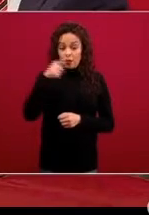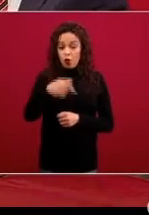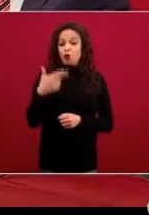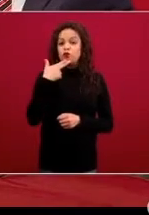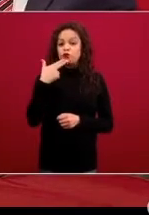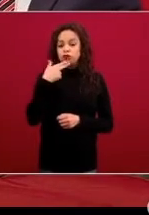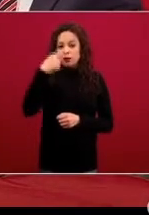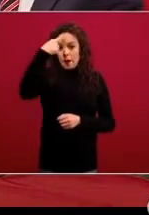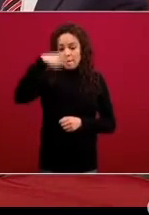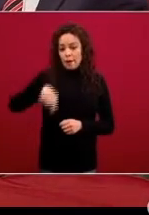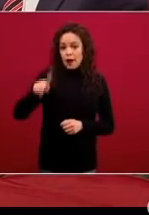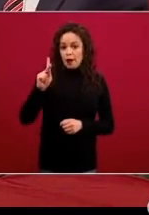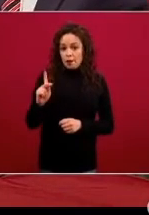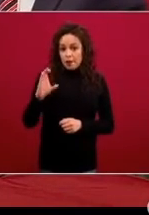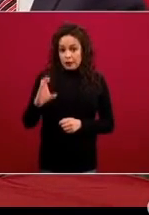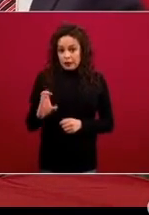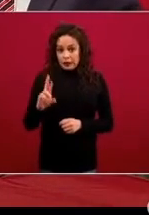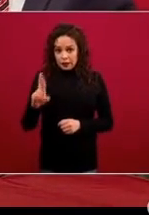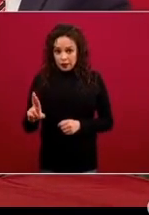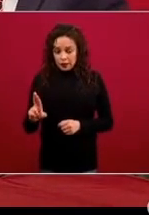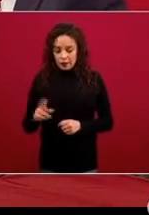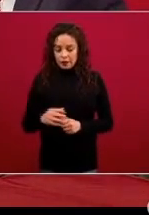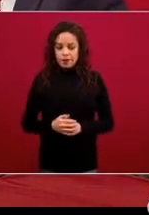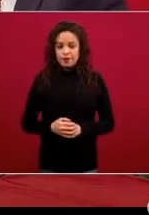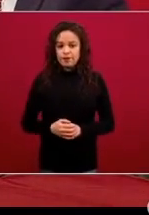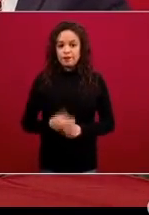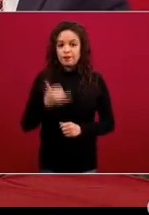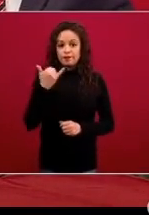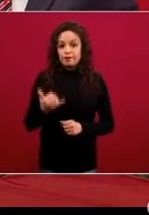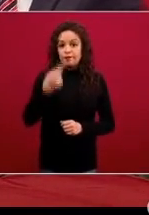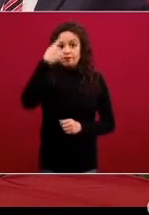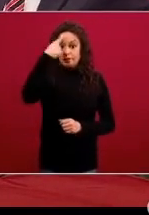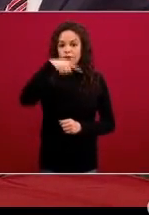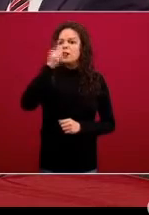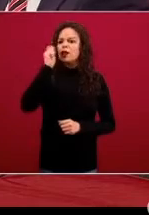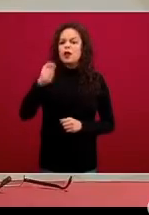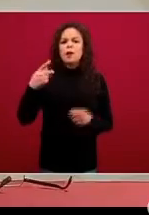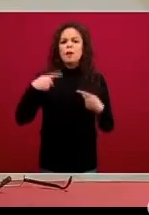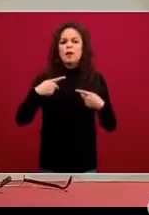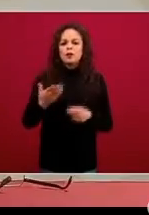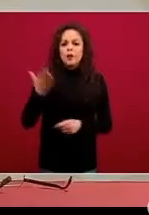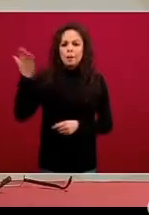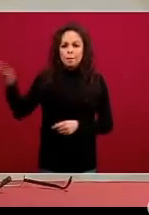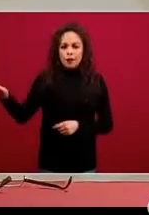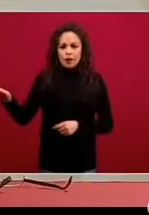And we made some comparisons between the PCR test